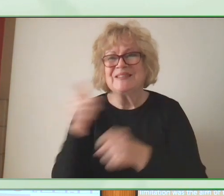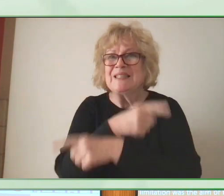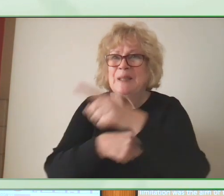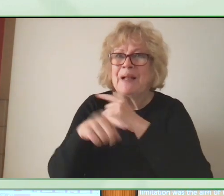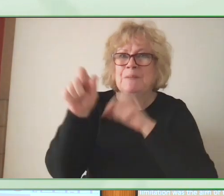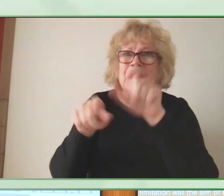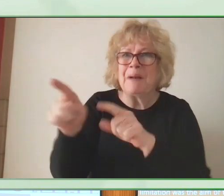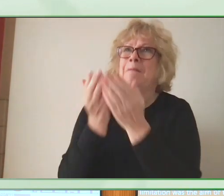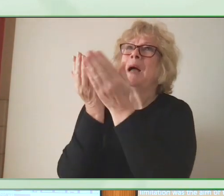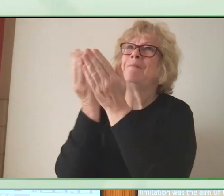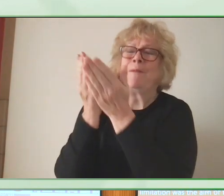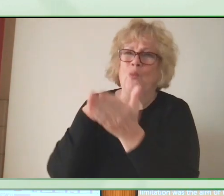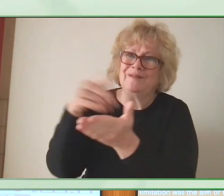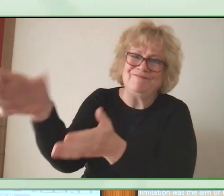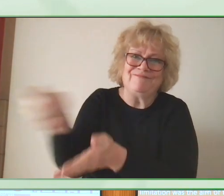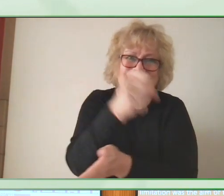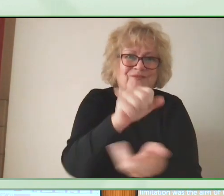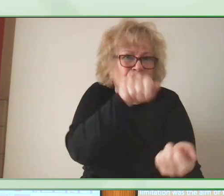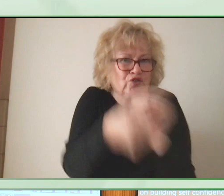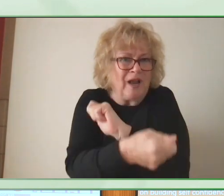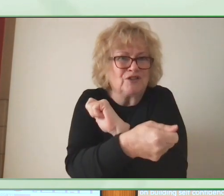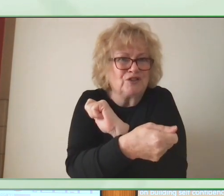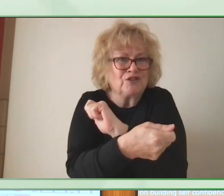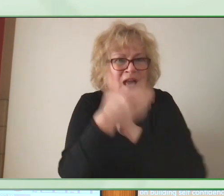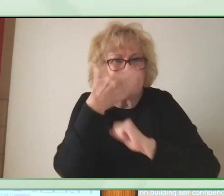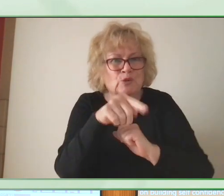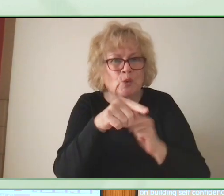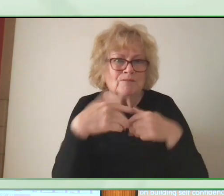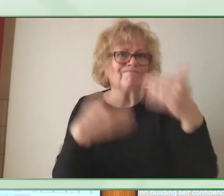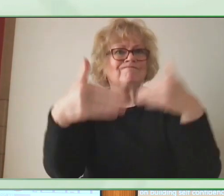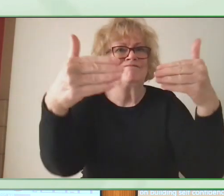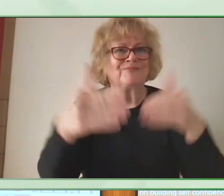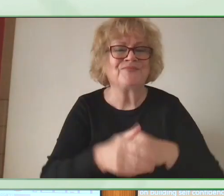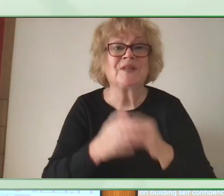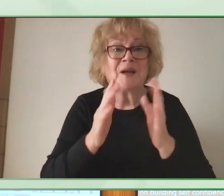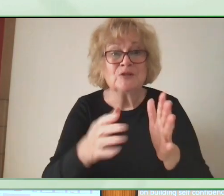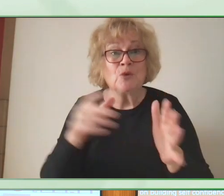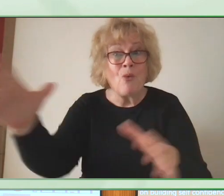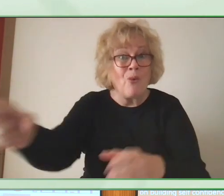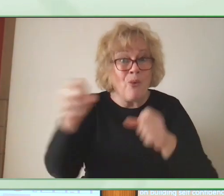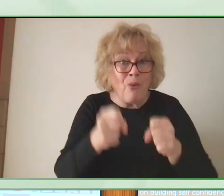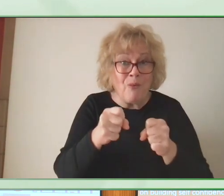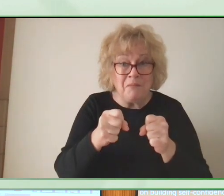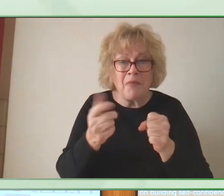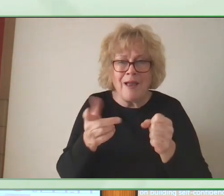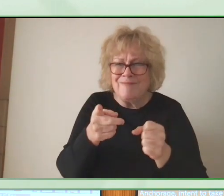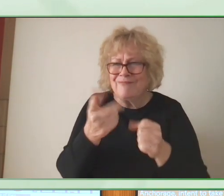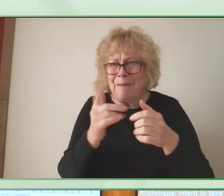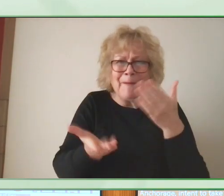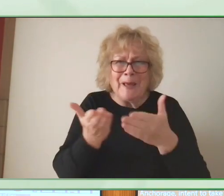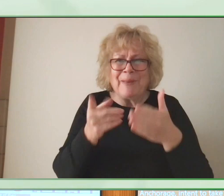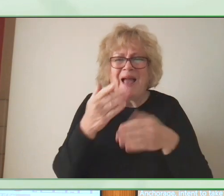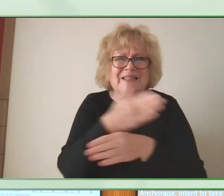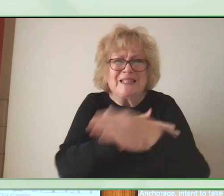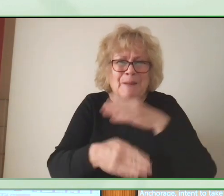developing leadership skills by encouraging them to take charge of their lives and contribute to their country development,